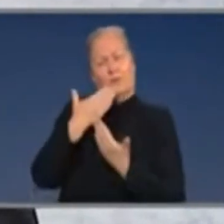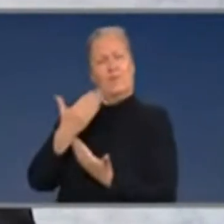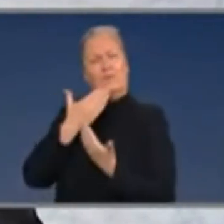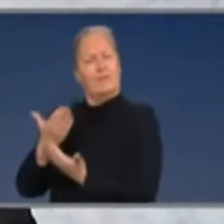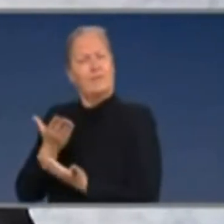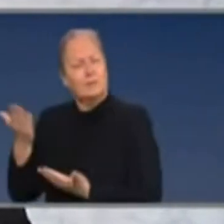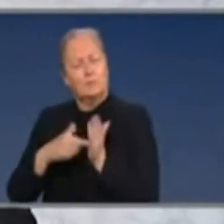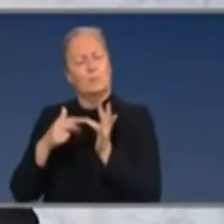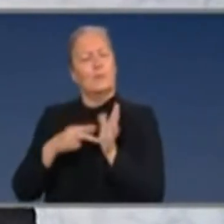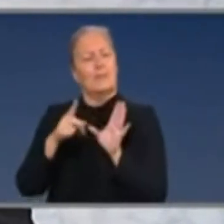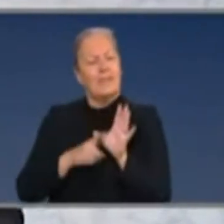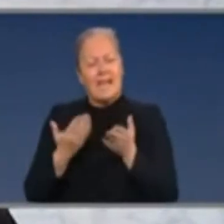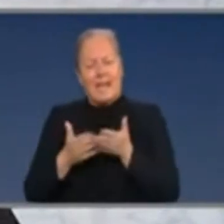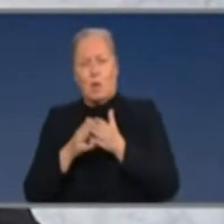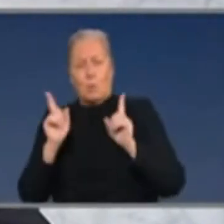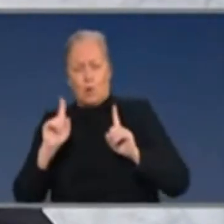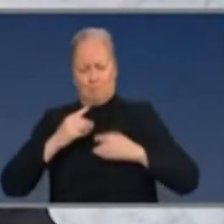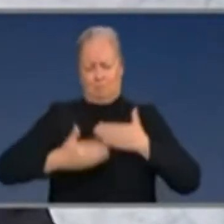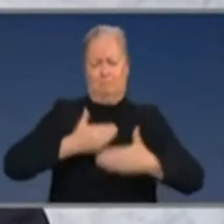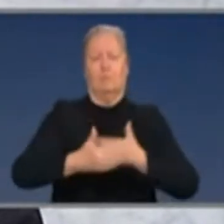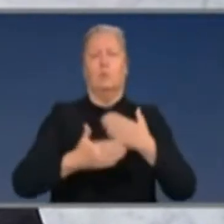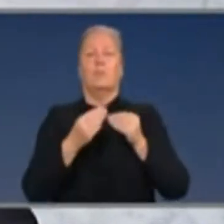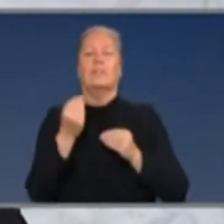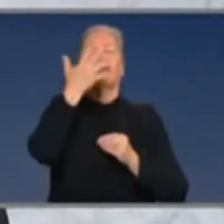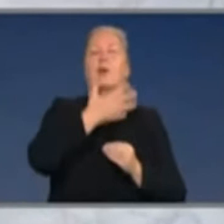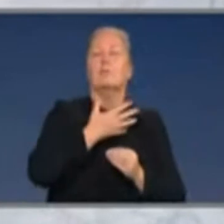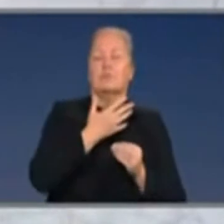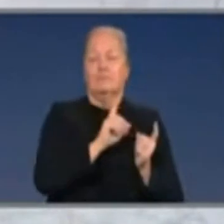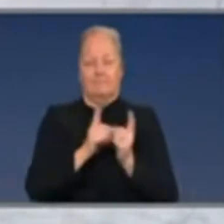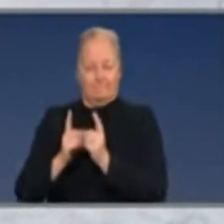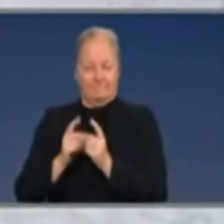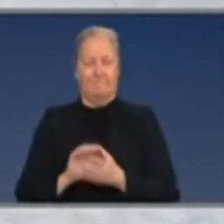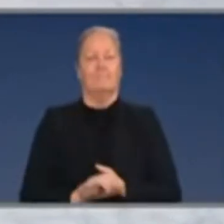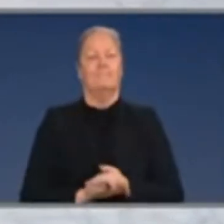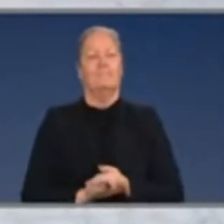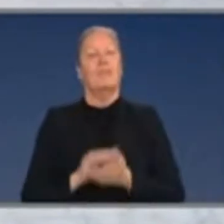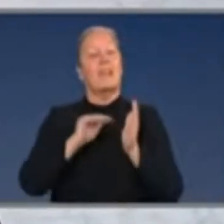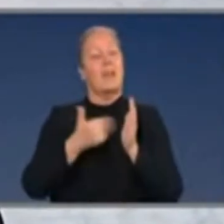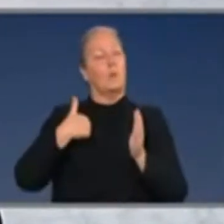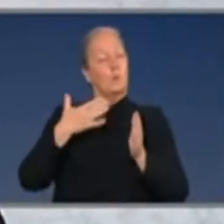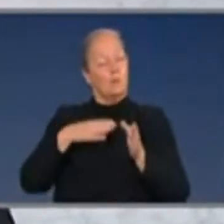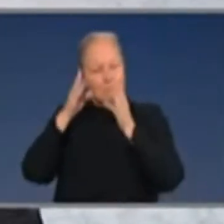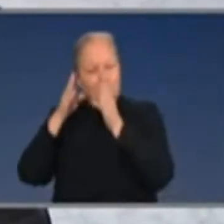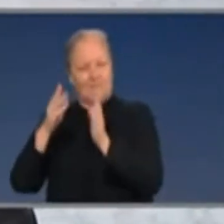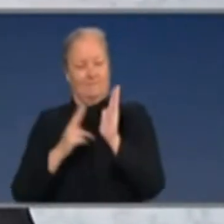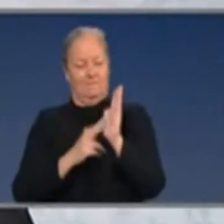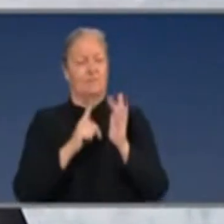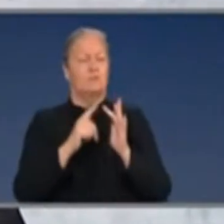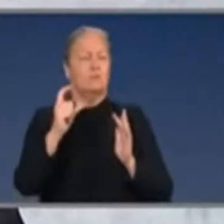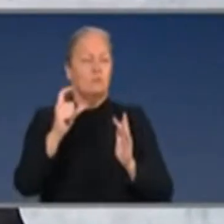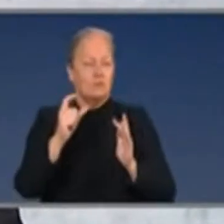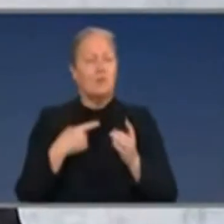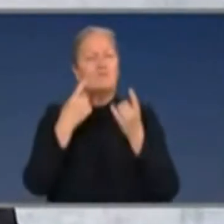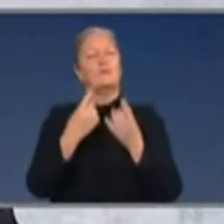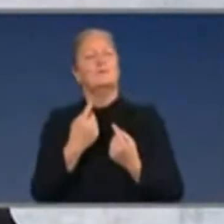he's had in how we've been approaching these issues here today. Let me turn to the issues of Victoria. I've already made a statement